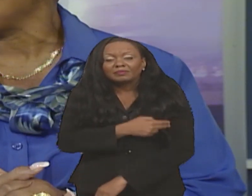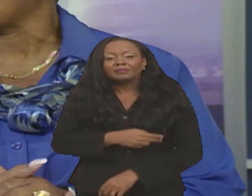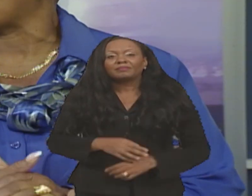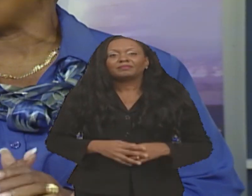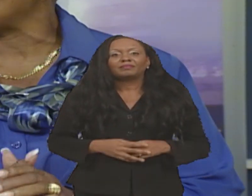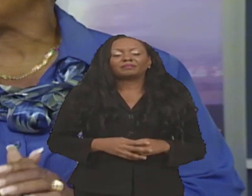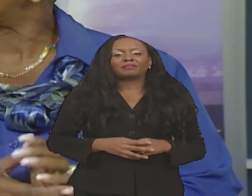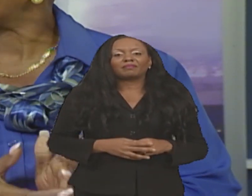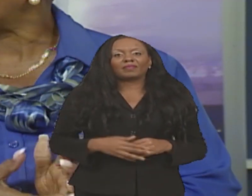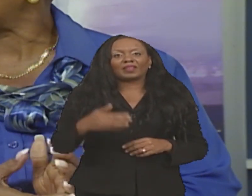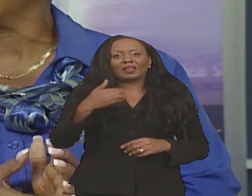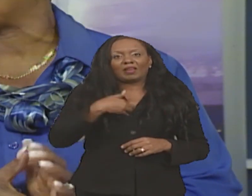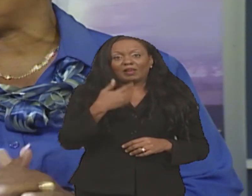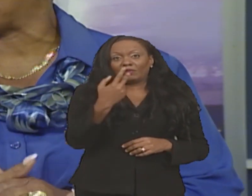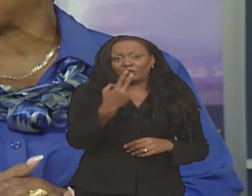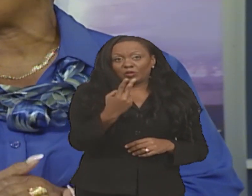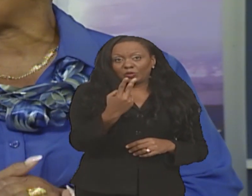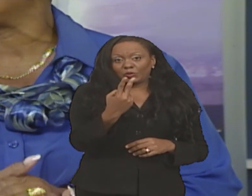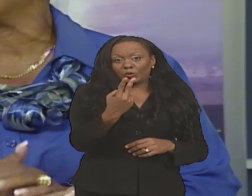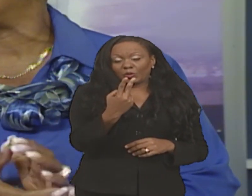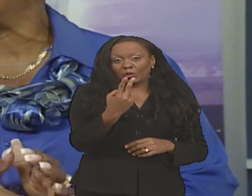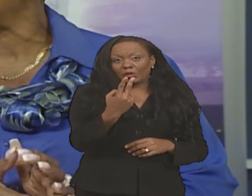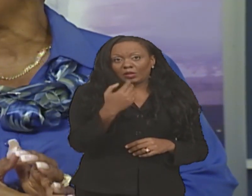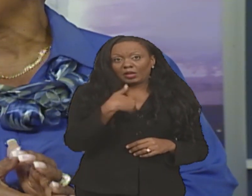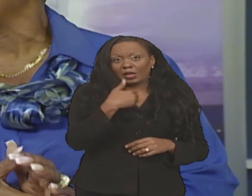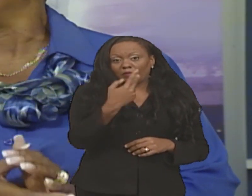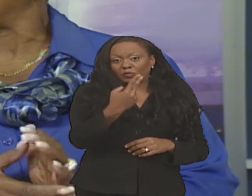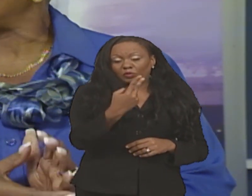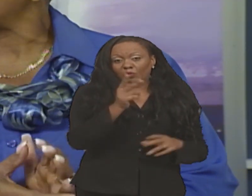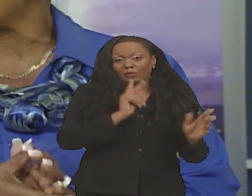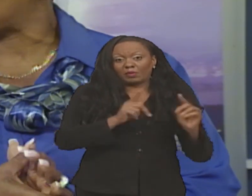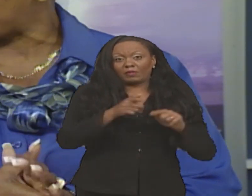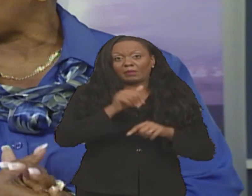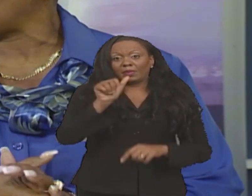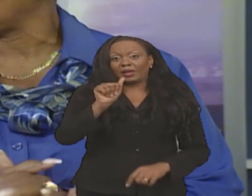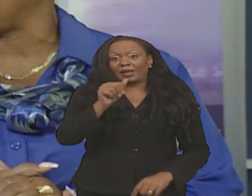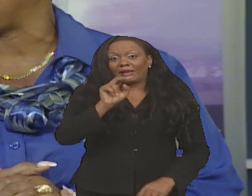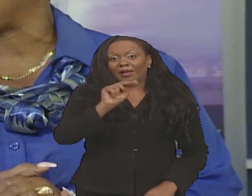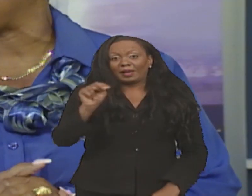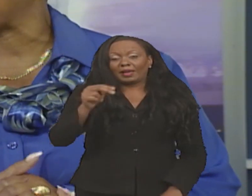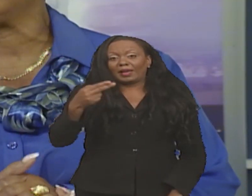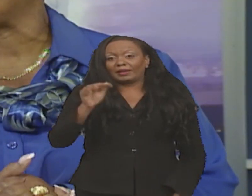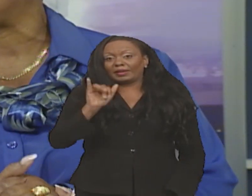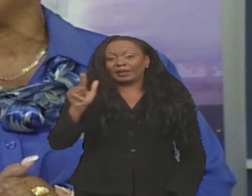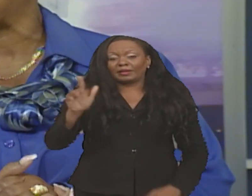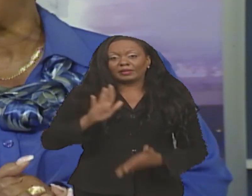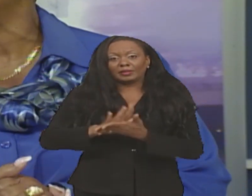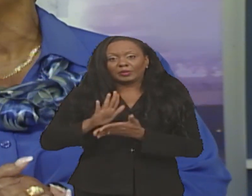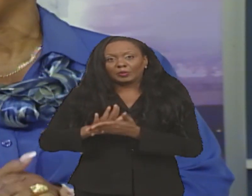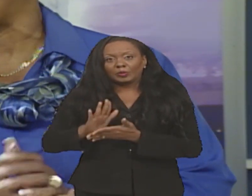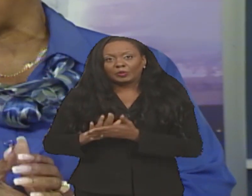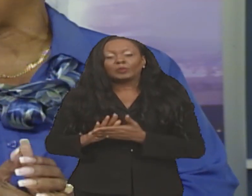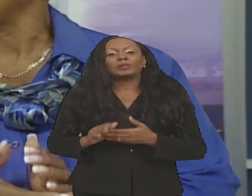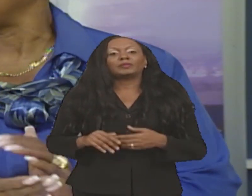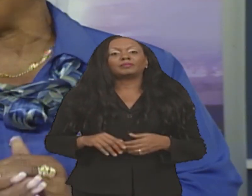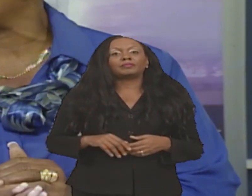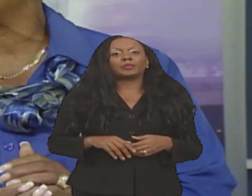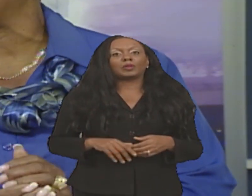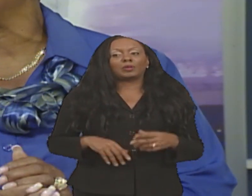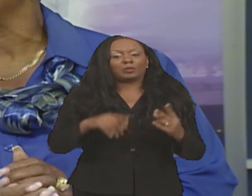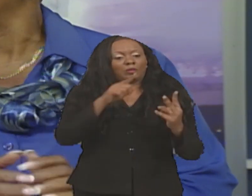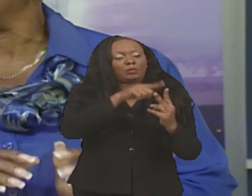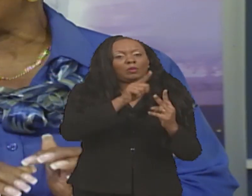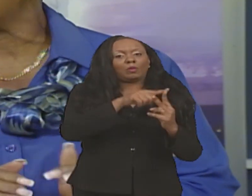School. One will be signing, a child who is blind will be saying the national pledge, while the